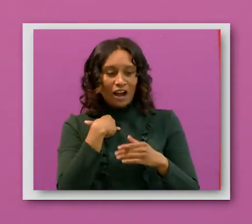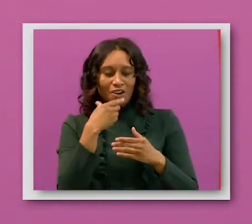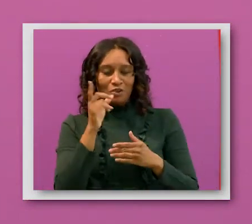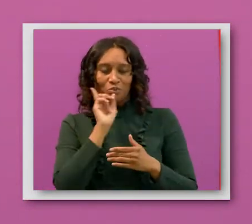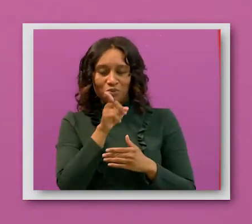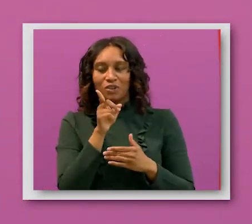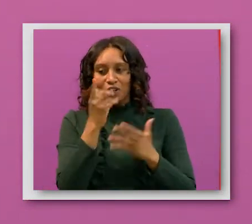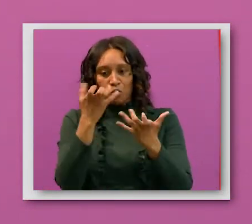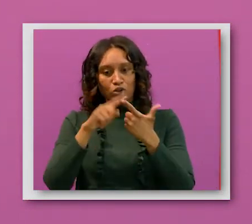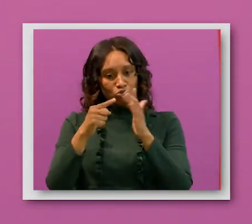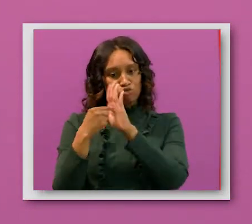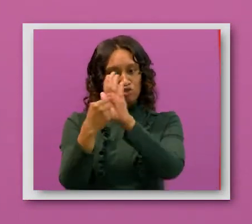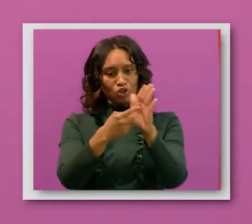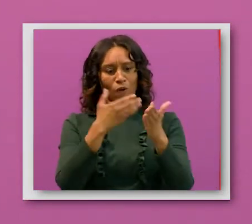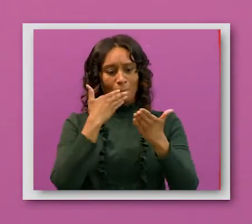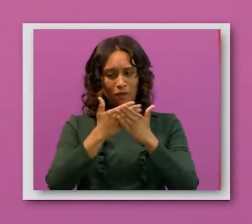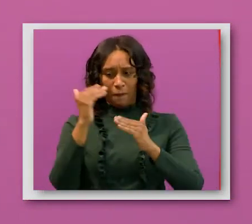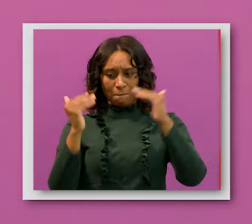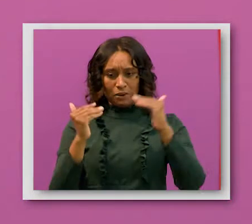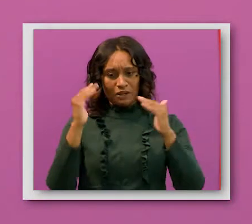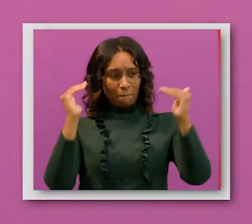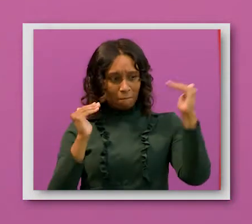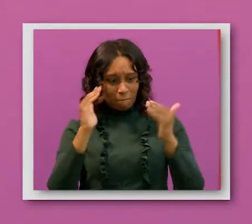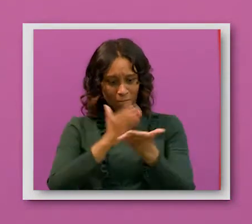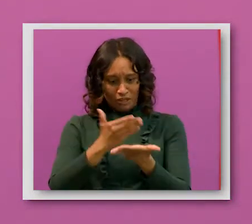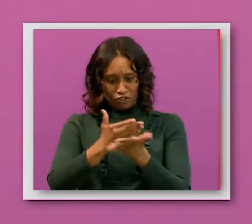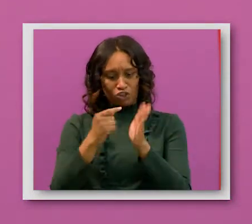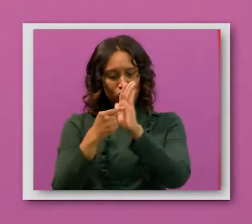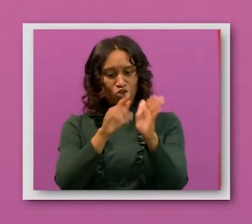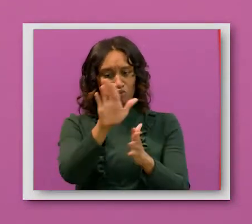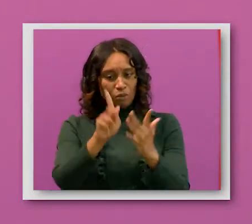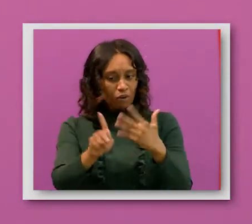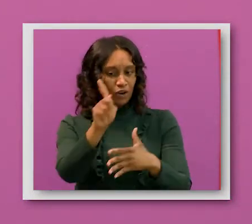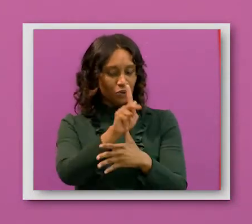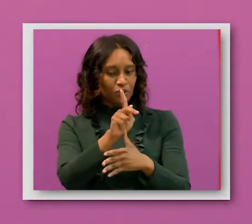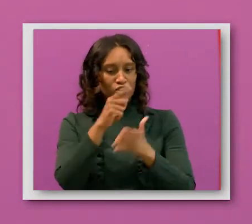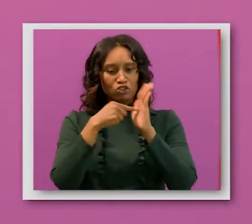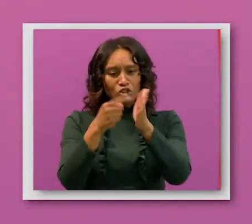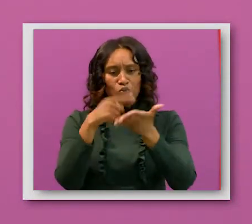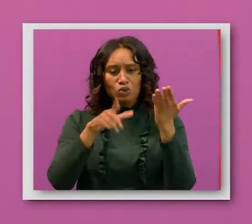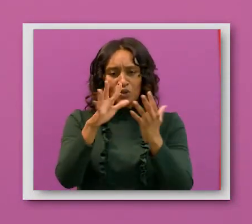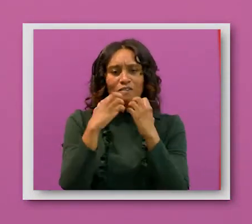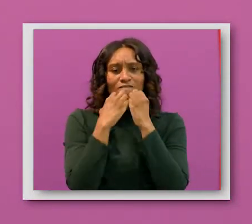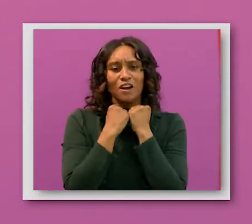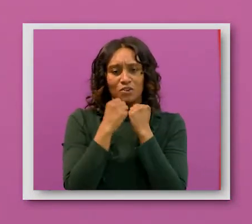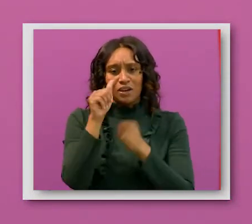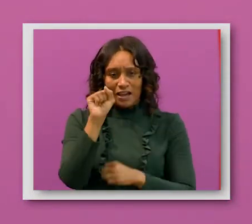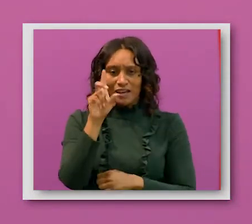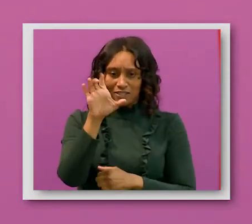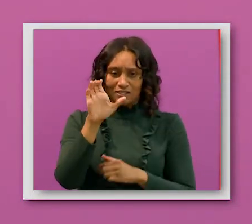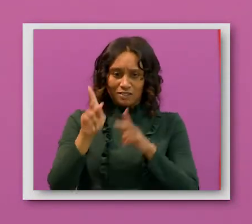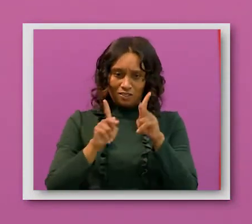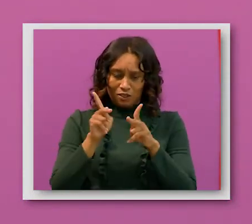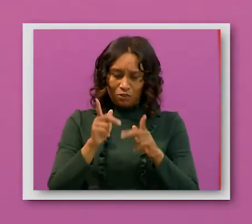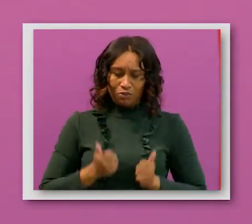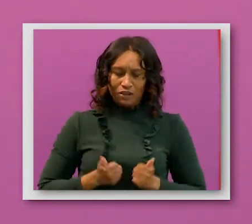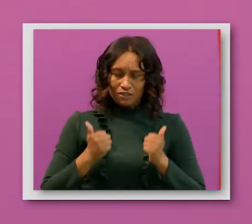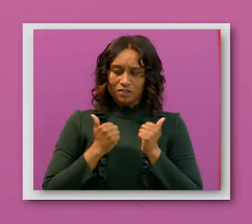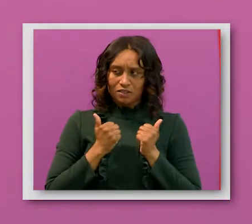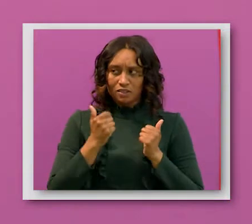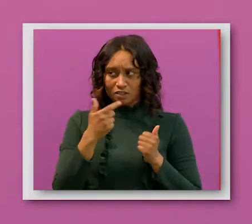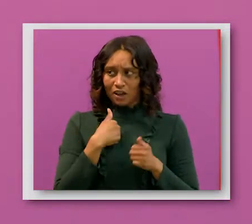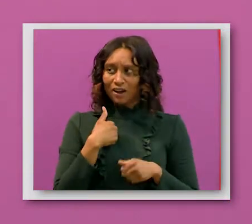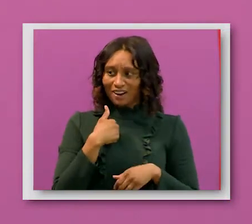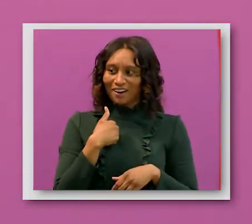that reflects not only our priorities, but our values as Washingtonians. And I